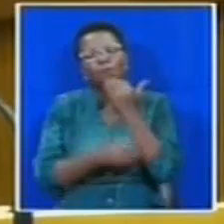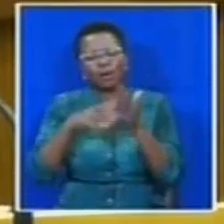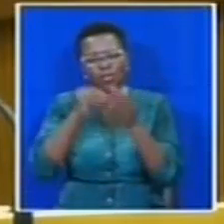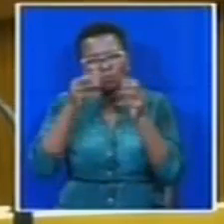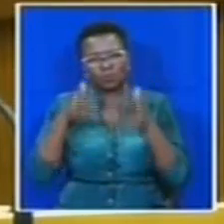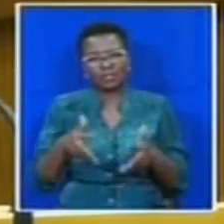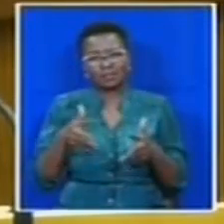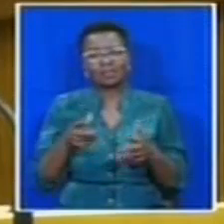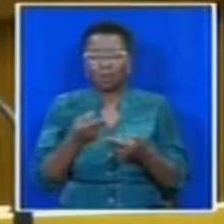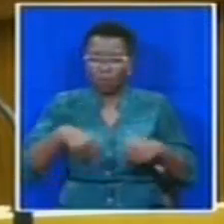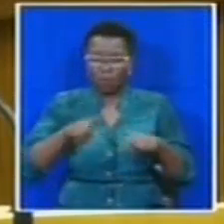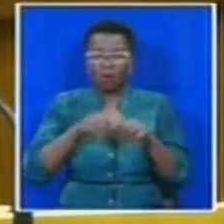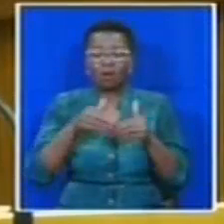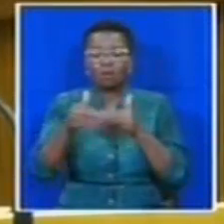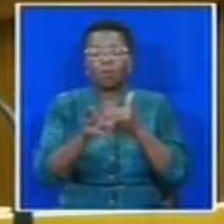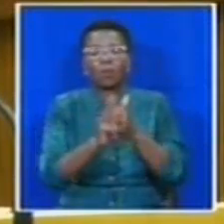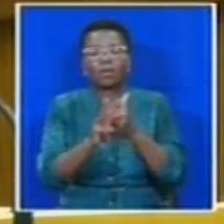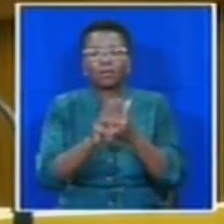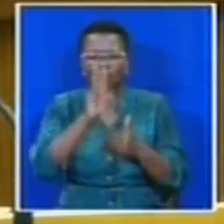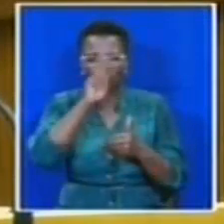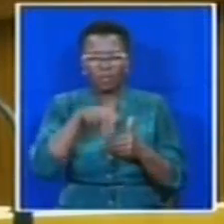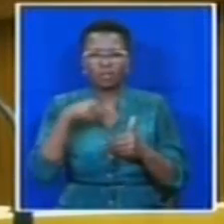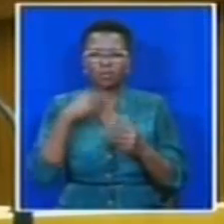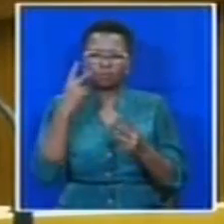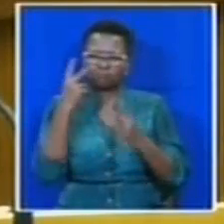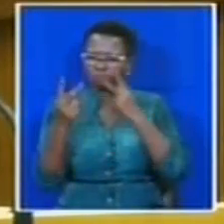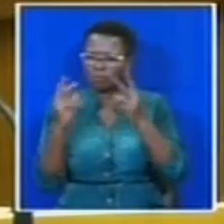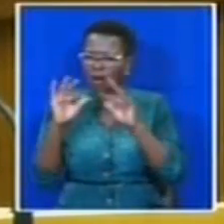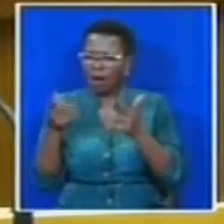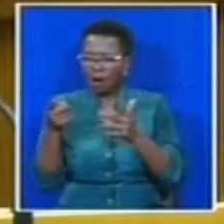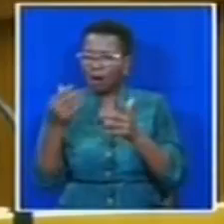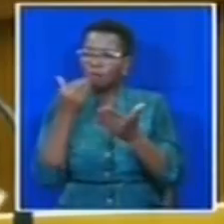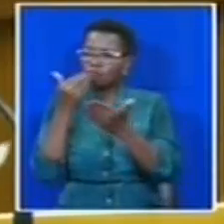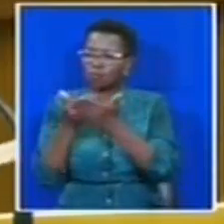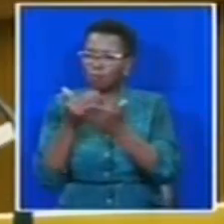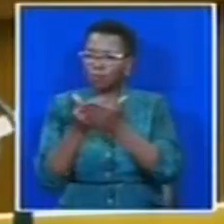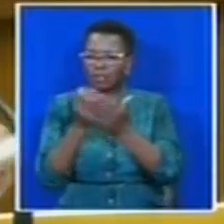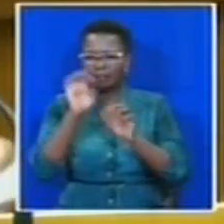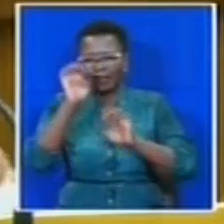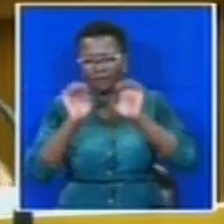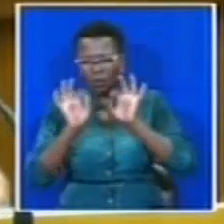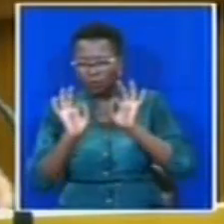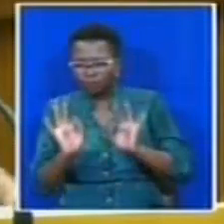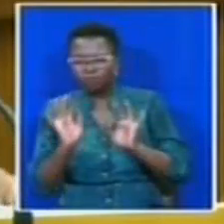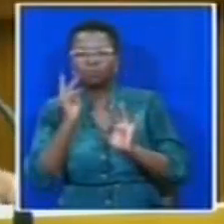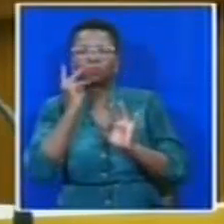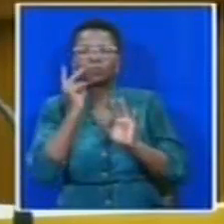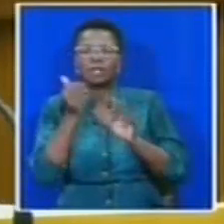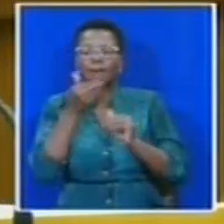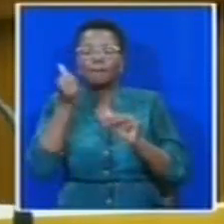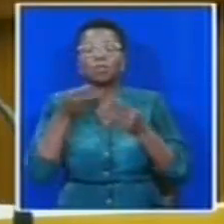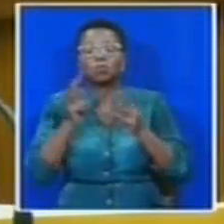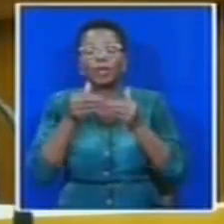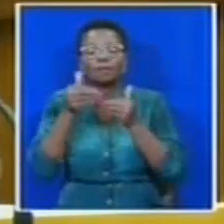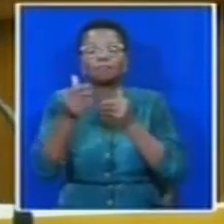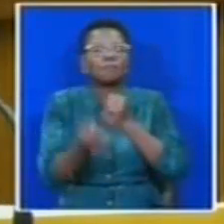some time in the coming weeks to evaluate the technical nature of those proposals, to see what's the best way forward in